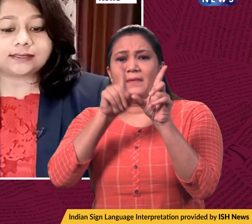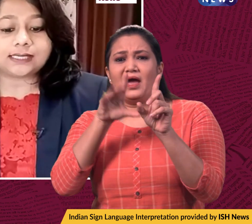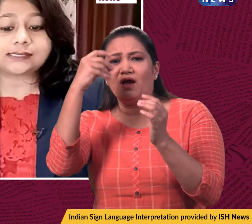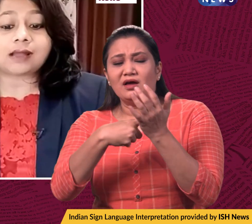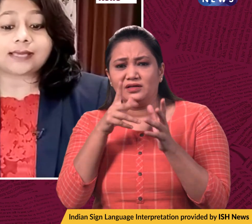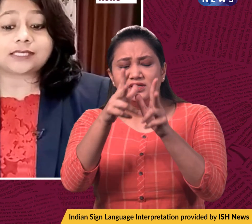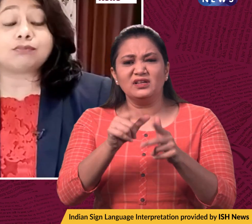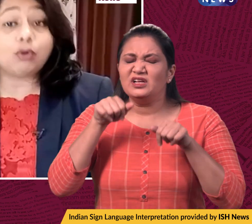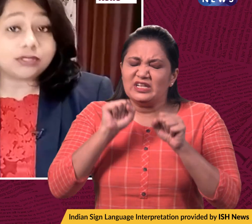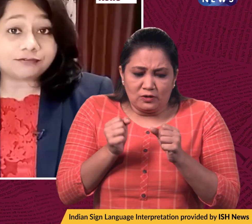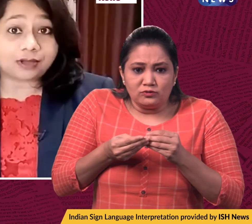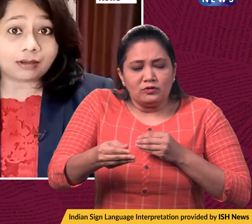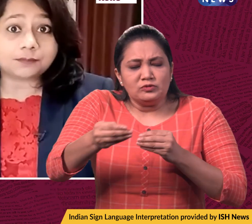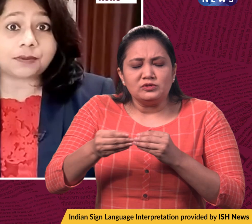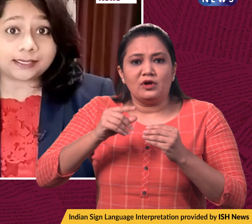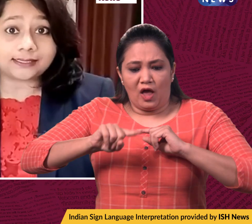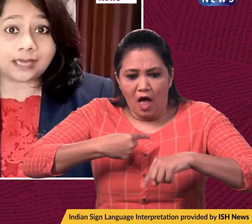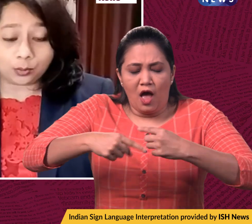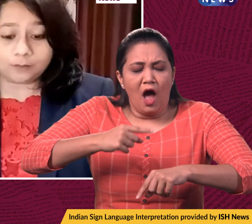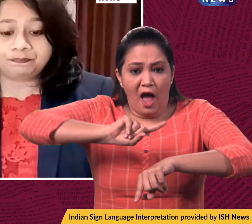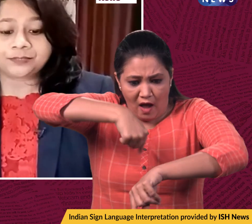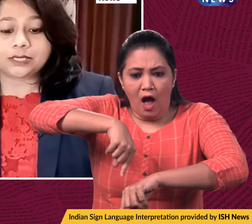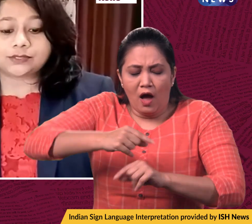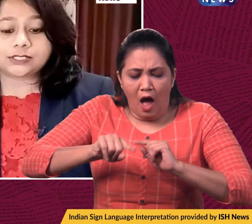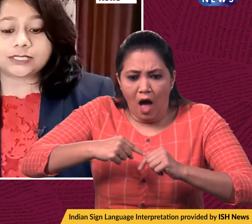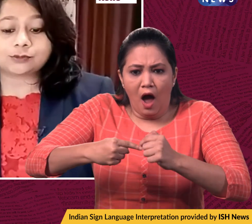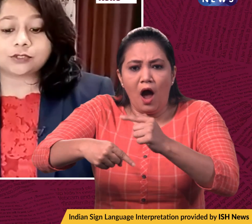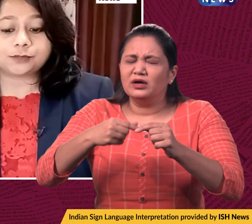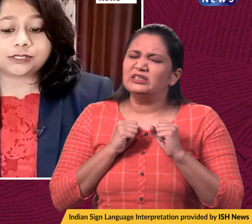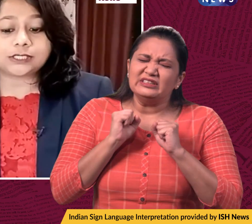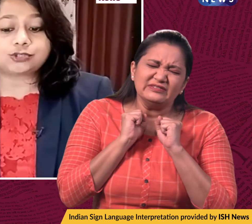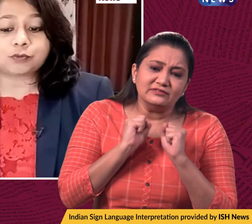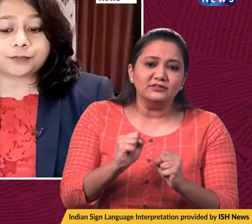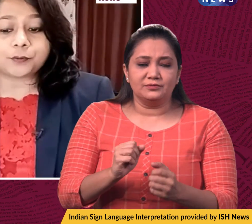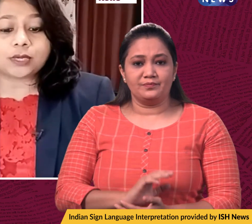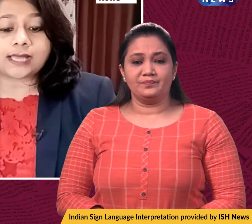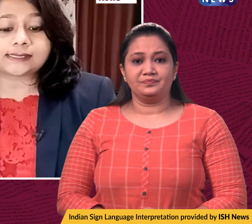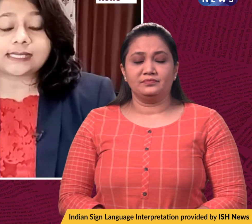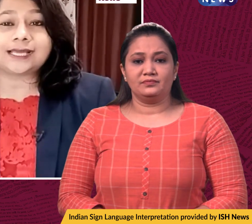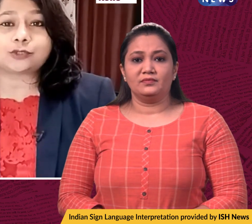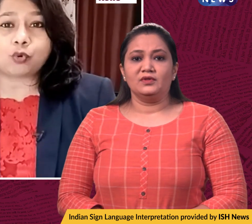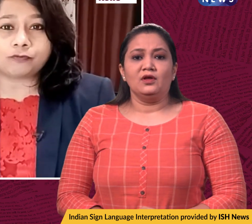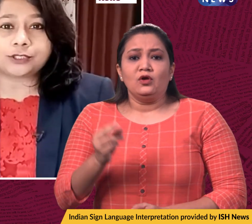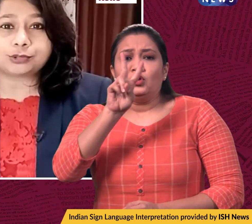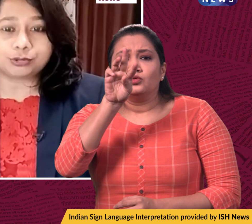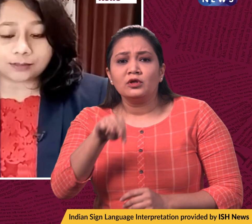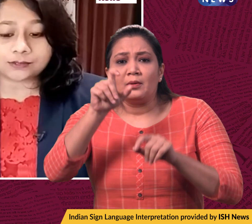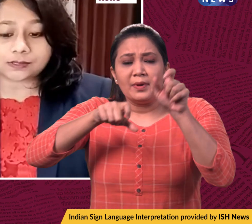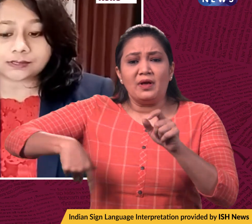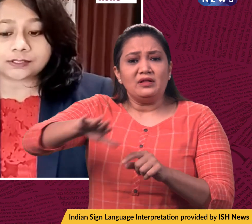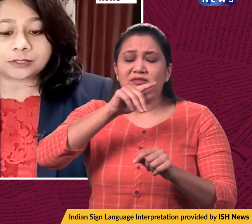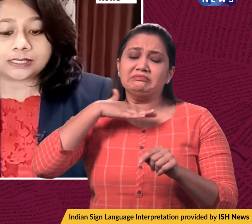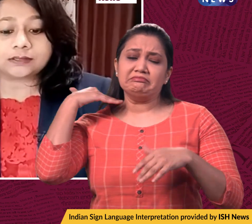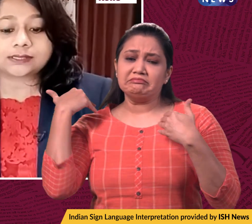has said that things are getting more difficult by the hour. Now, the city council of besieged Mariupol has said that over